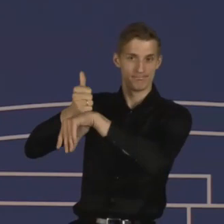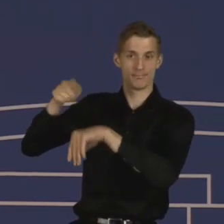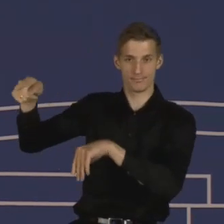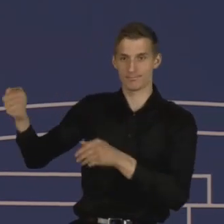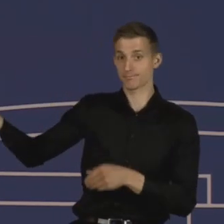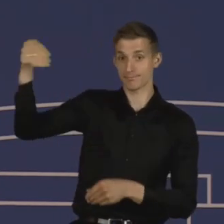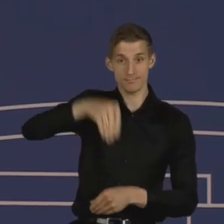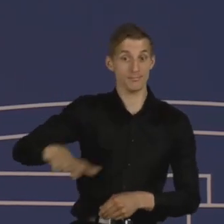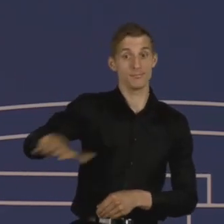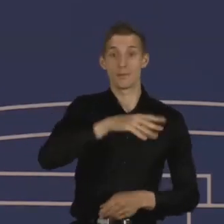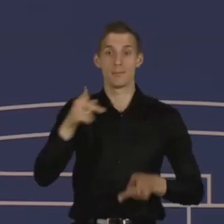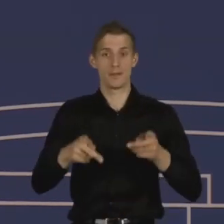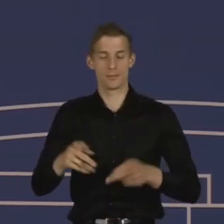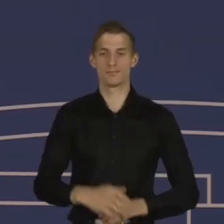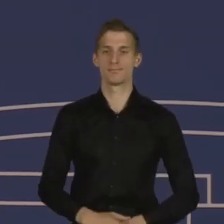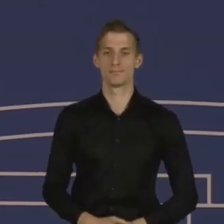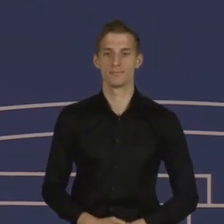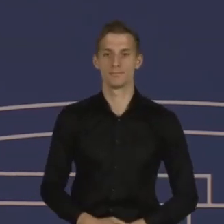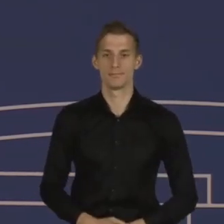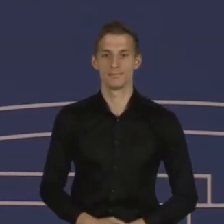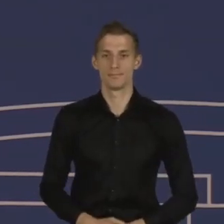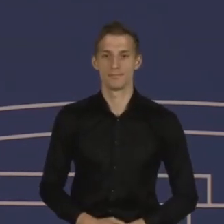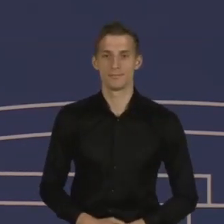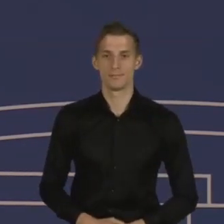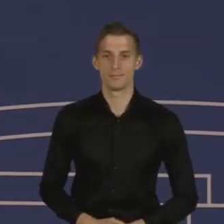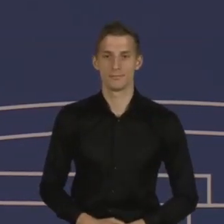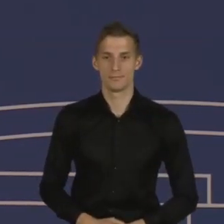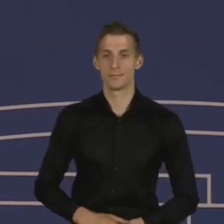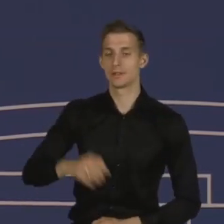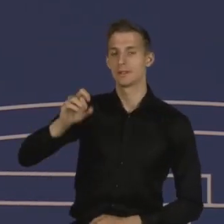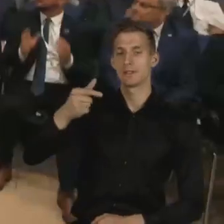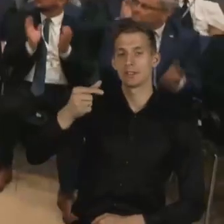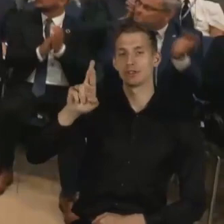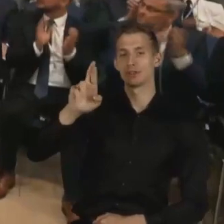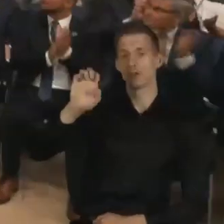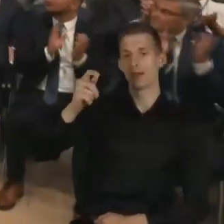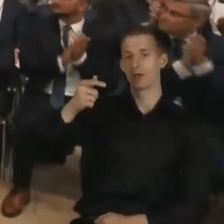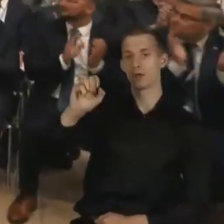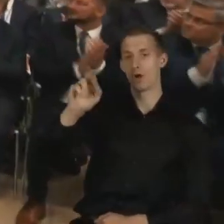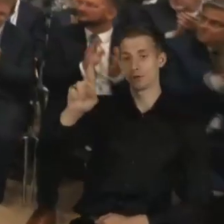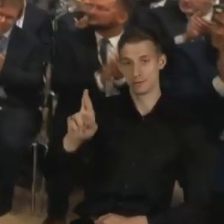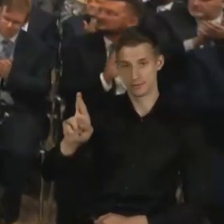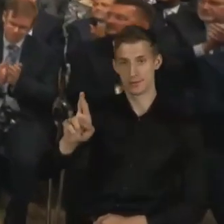Mr. Grzegorz Puda, Minister of Development Funds and Regional Policy of the Republic of Poland,